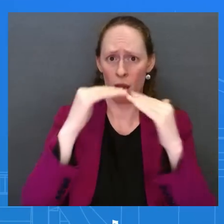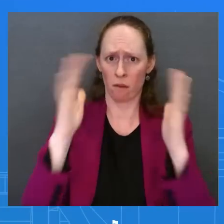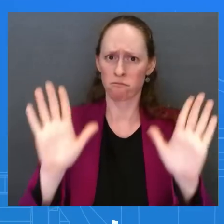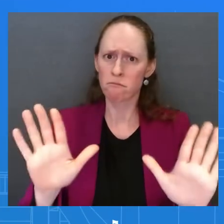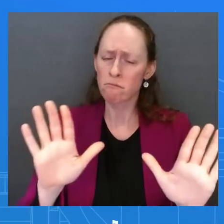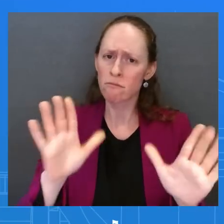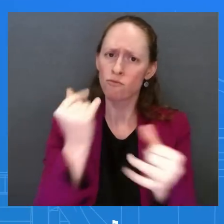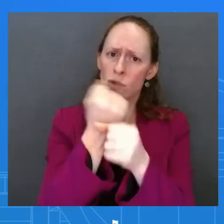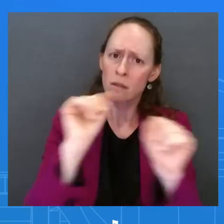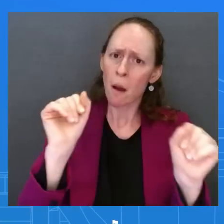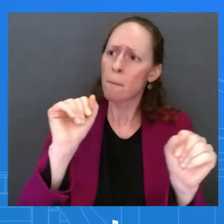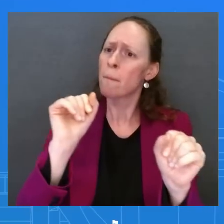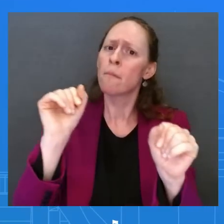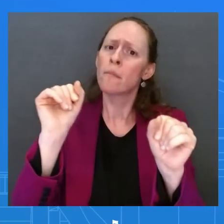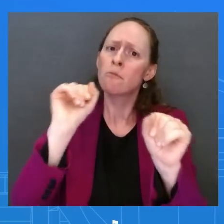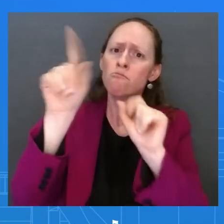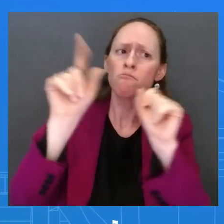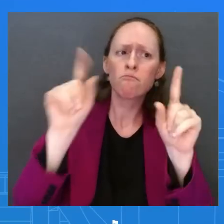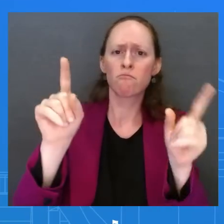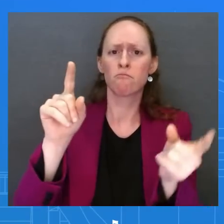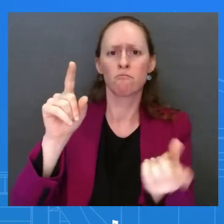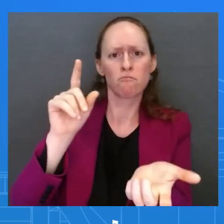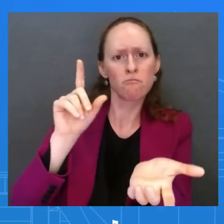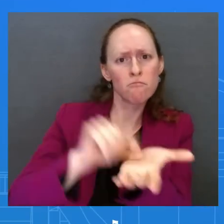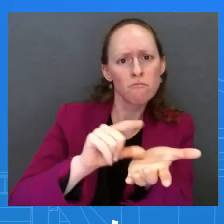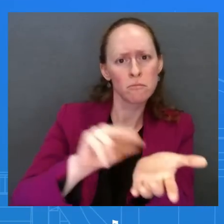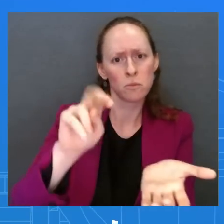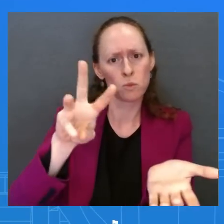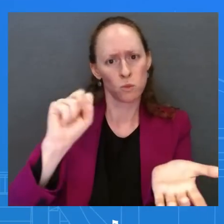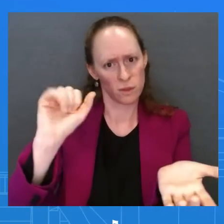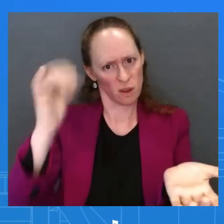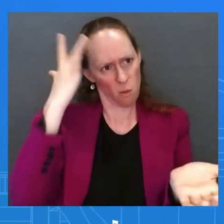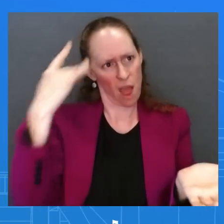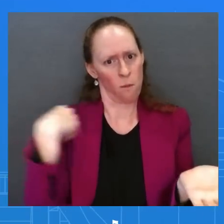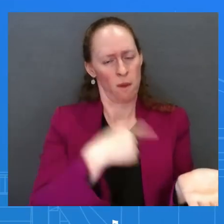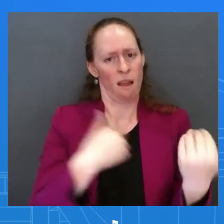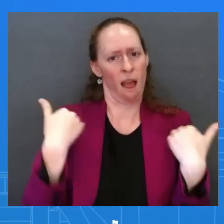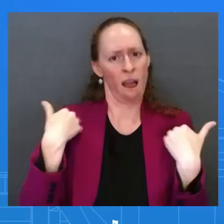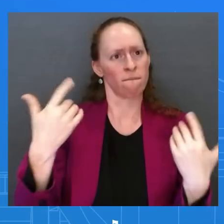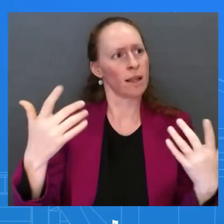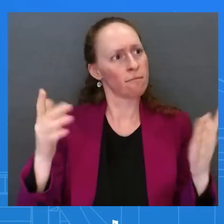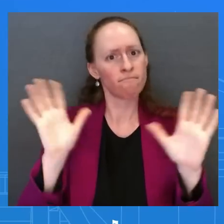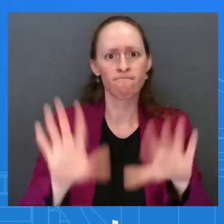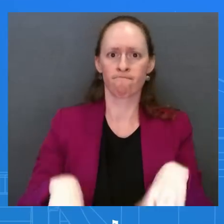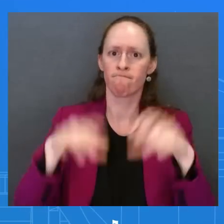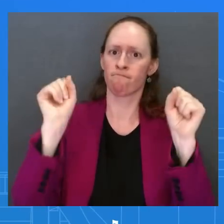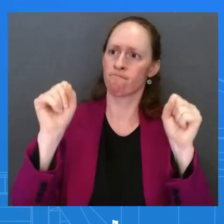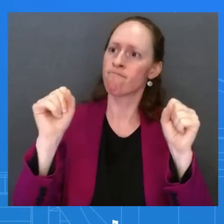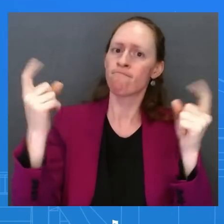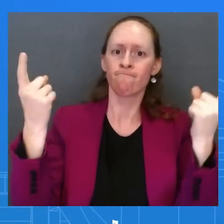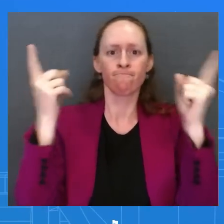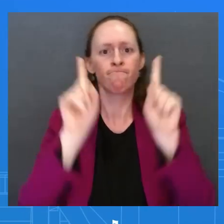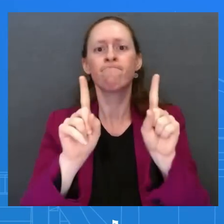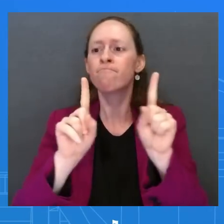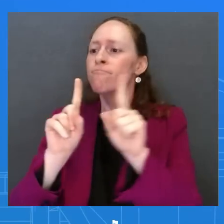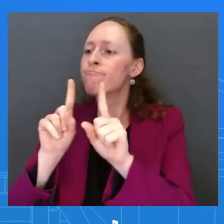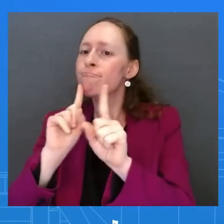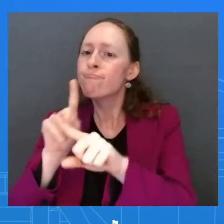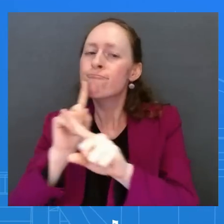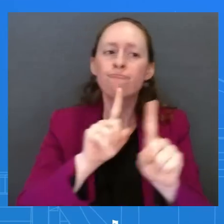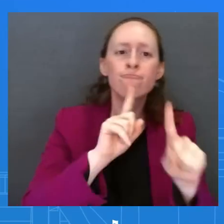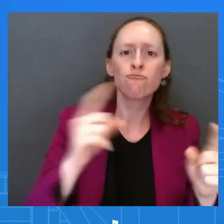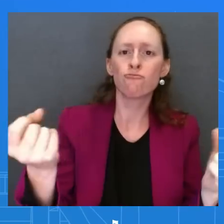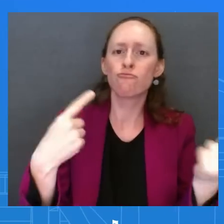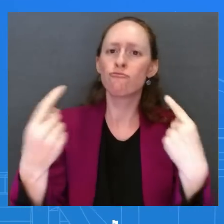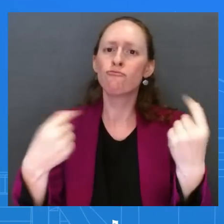want to remind folks, that's why we had the press conference last week. And just to also just repeat what you just all heard from my colleague,